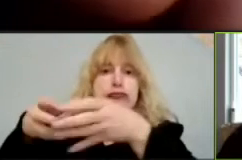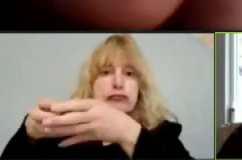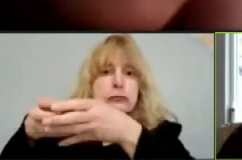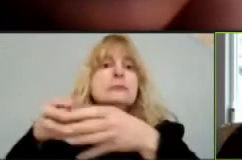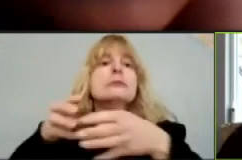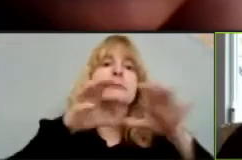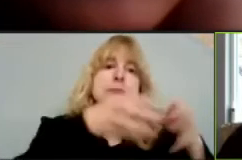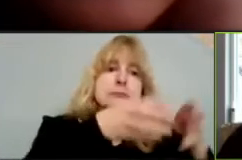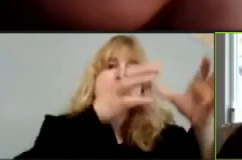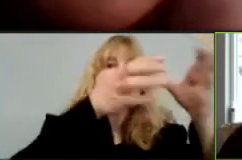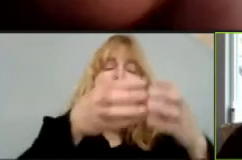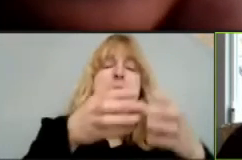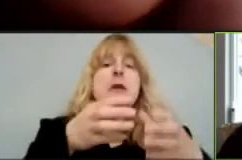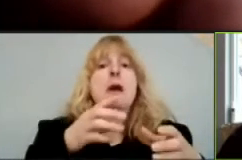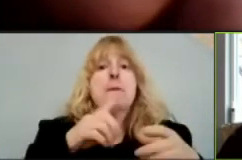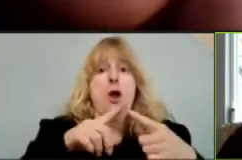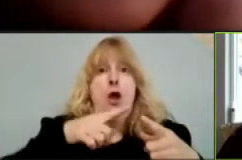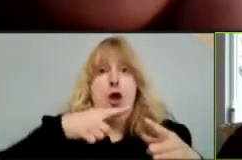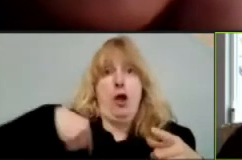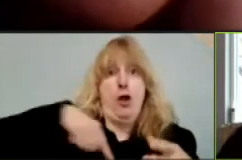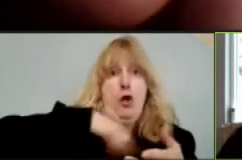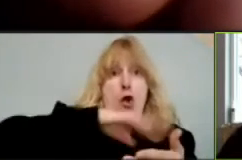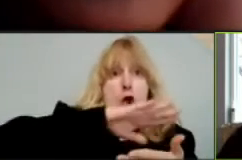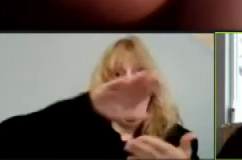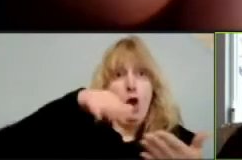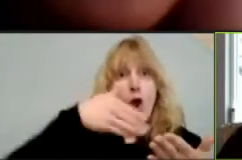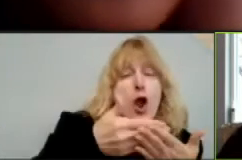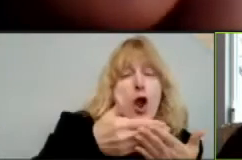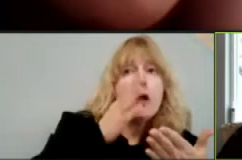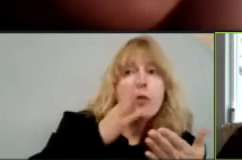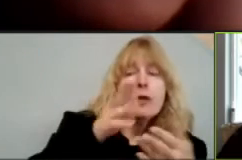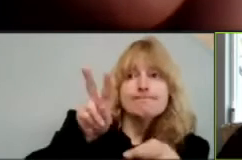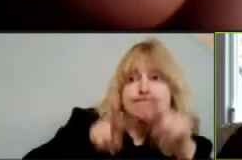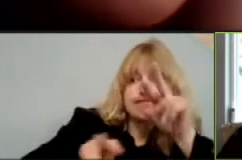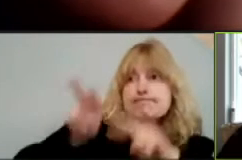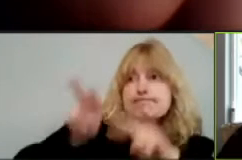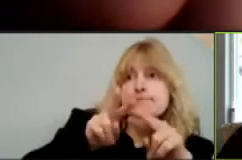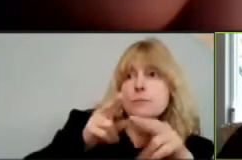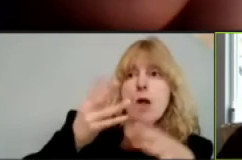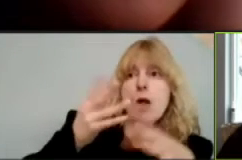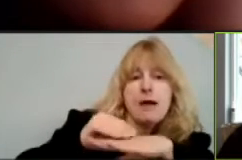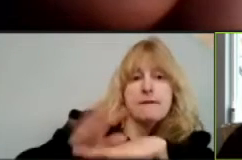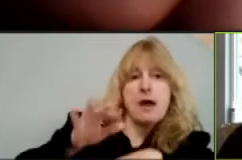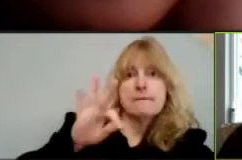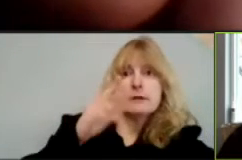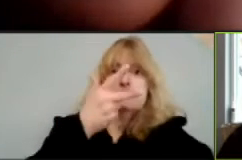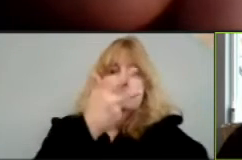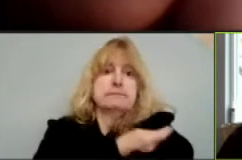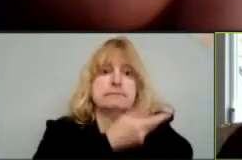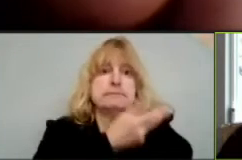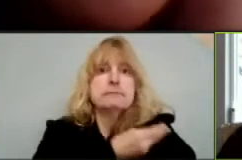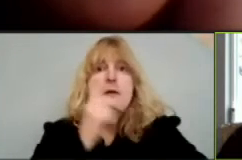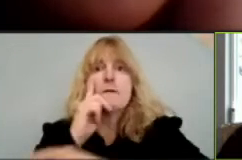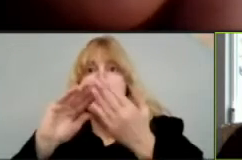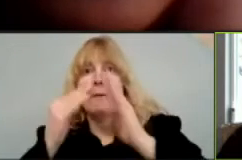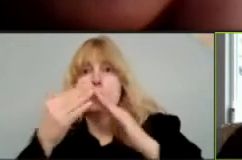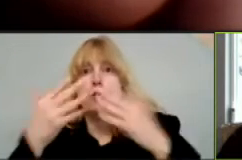all collectively see the impact of the vaccinations and impact of what happens on community health, and then